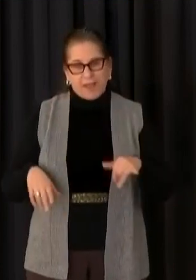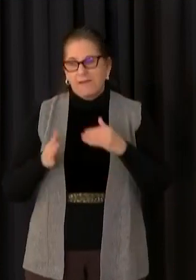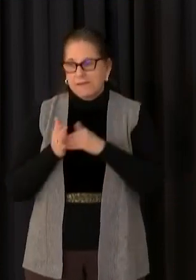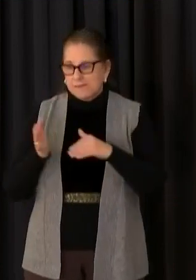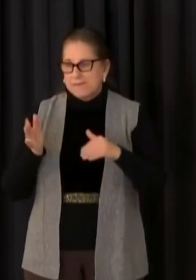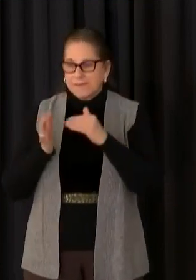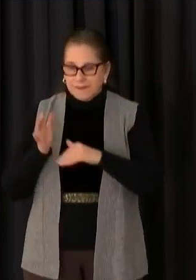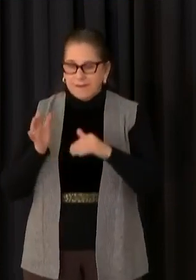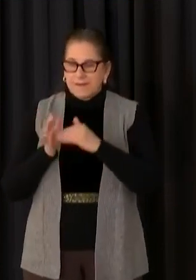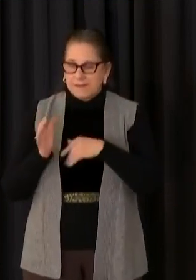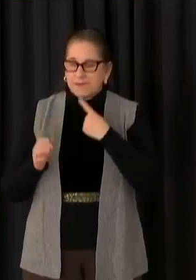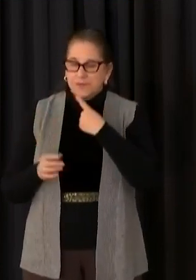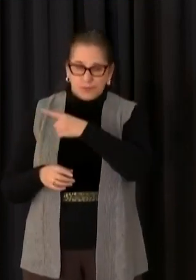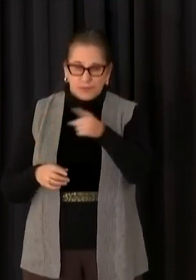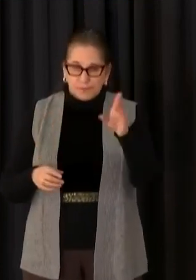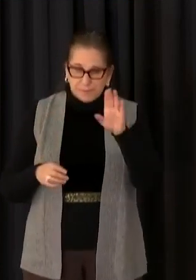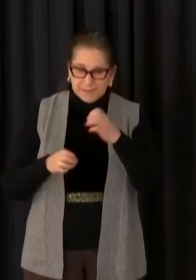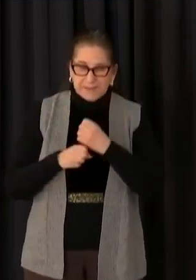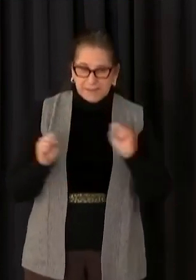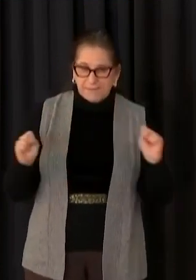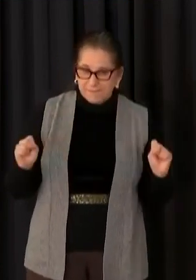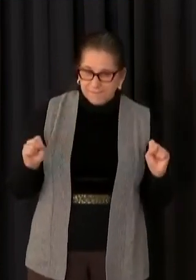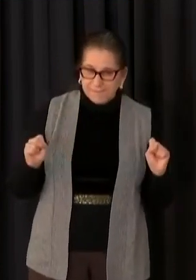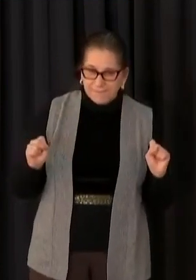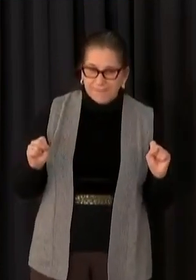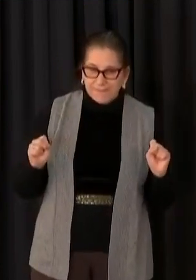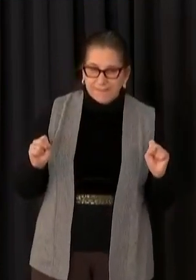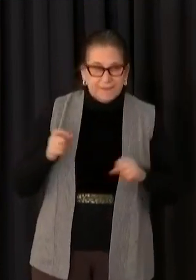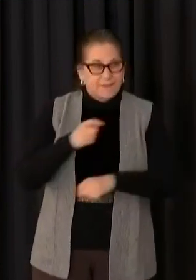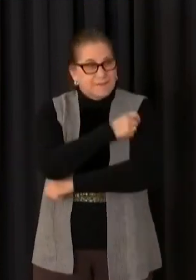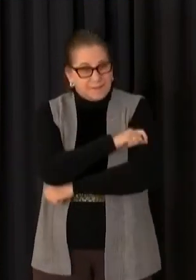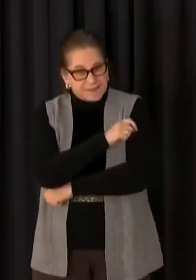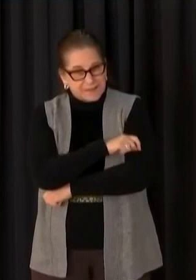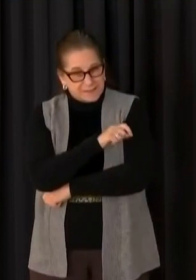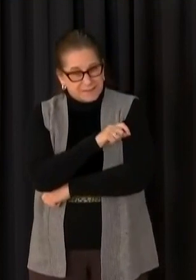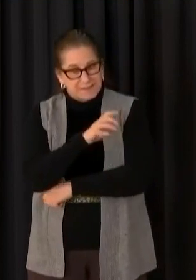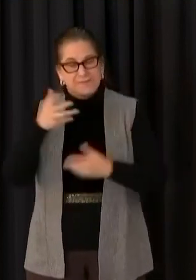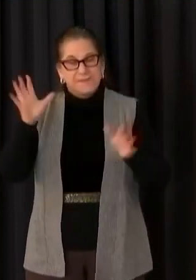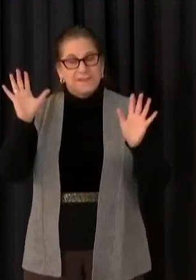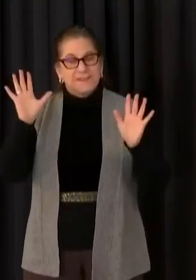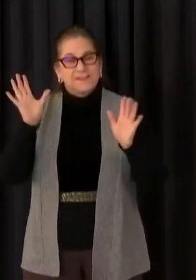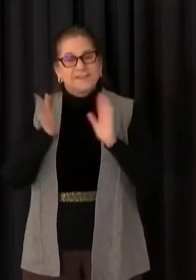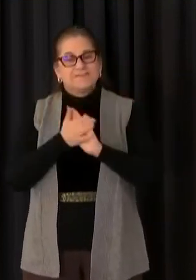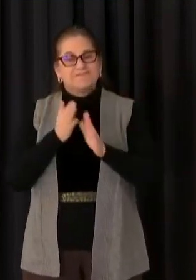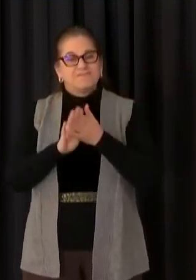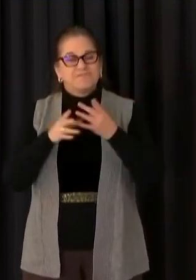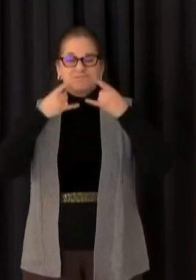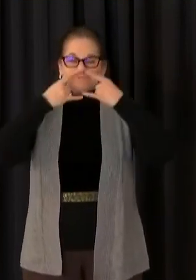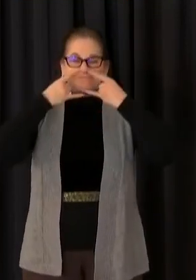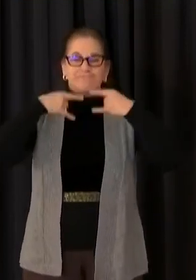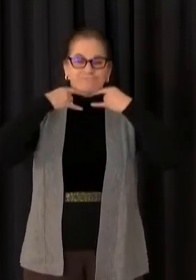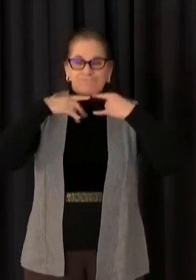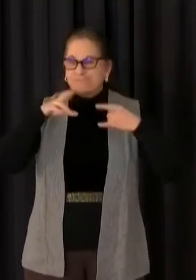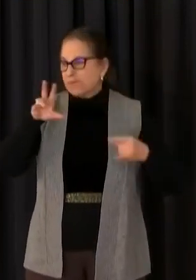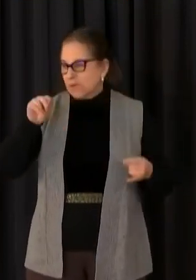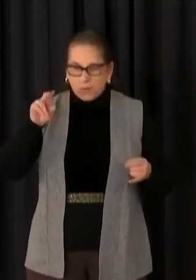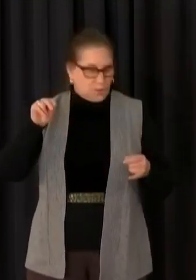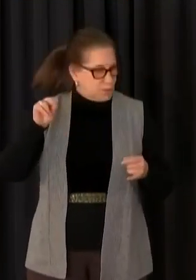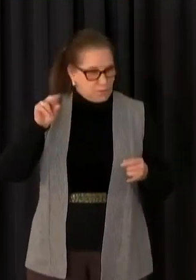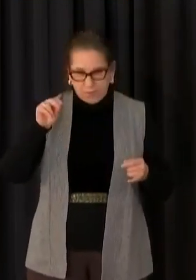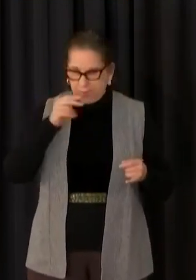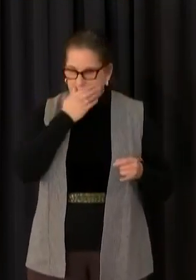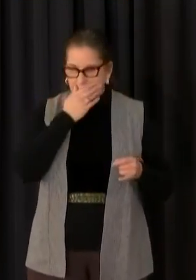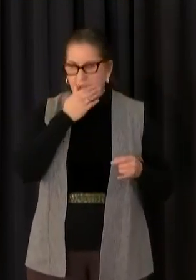people in public health, and even folks who are out getting vaccinated, that once you get your 2 doses and you wait a week or 2, you can be